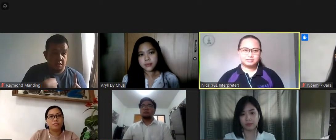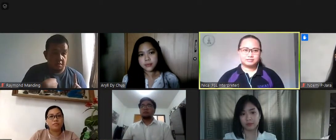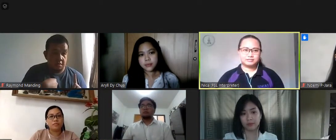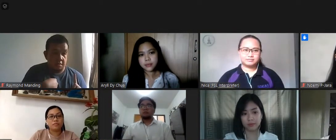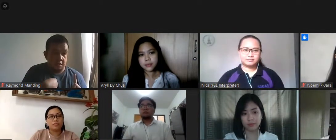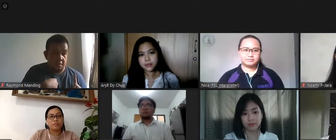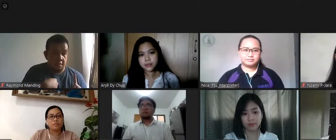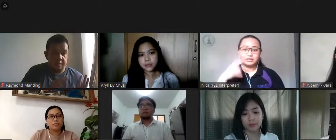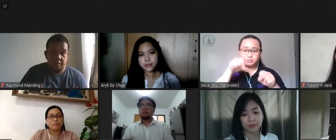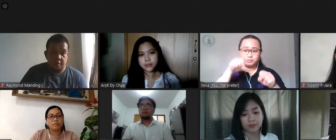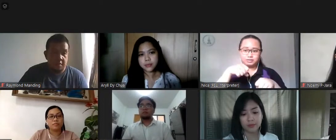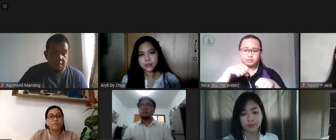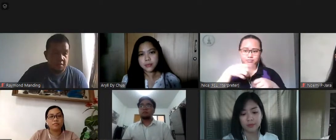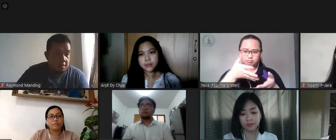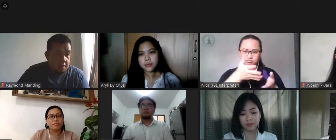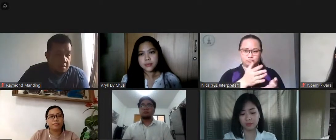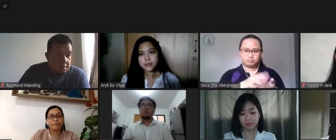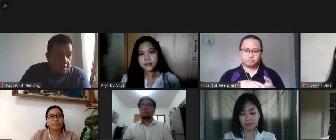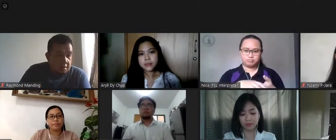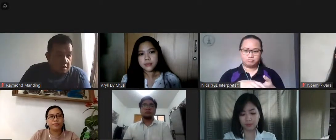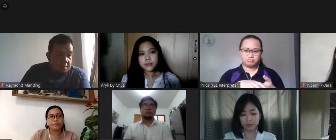Opo.